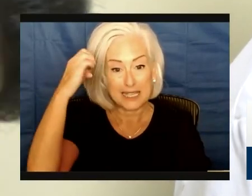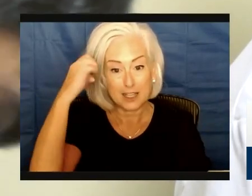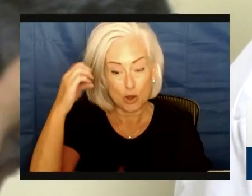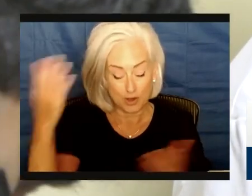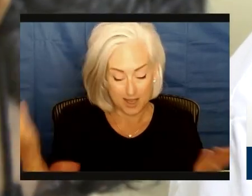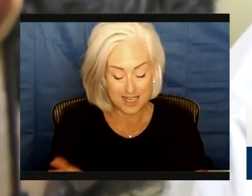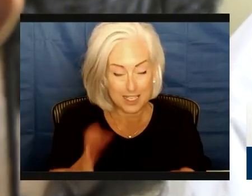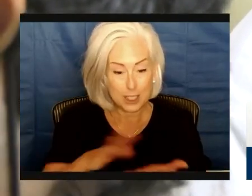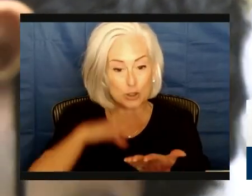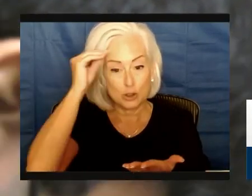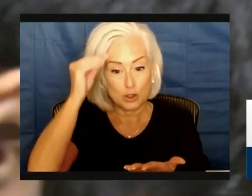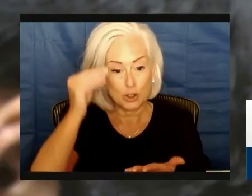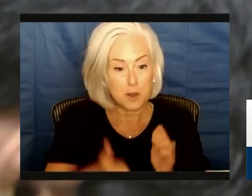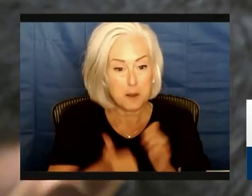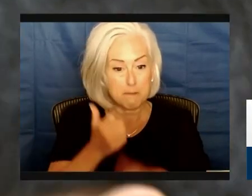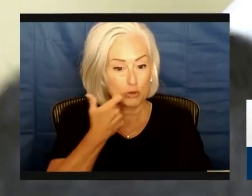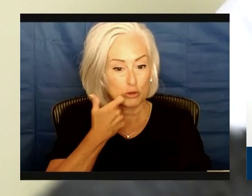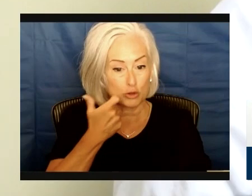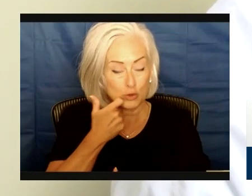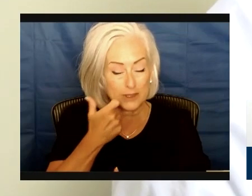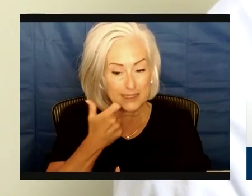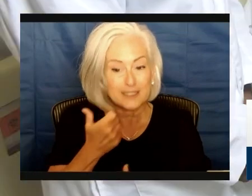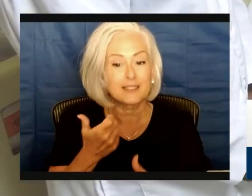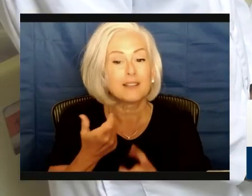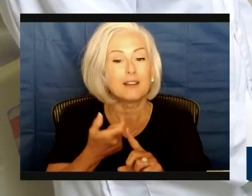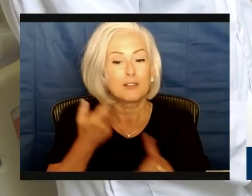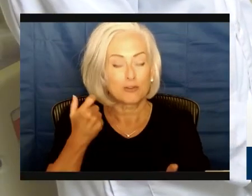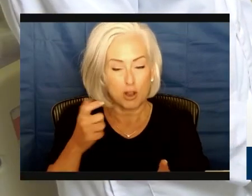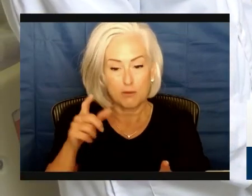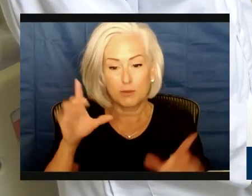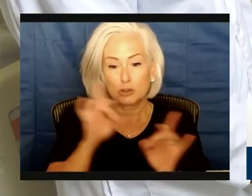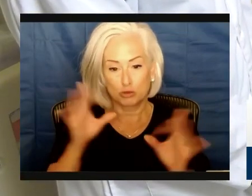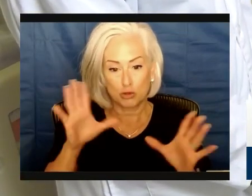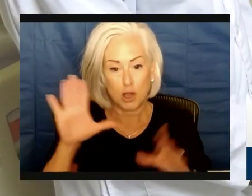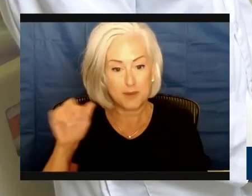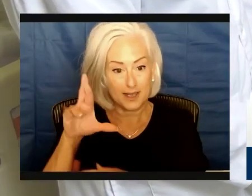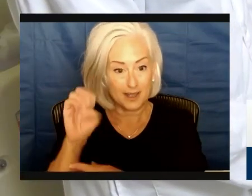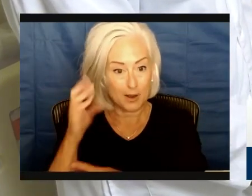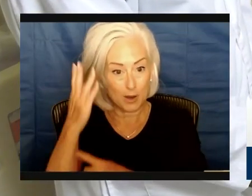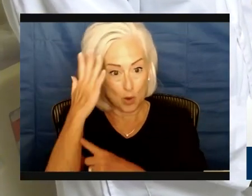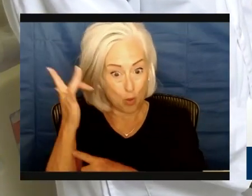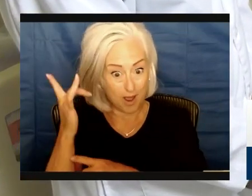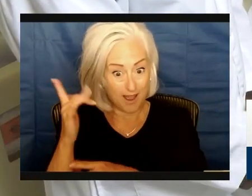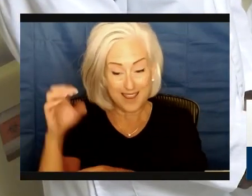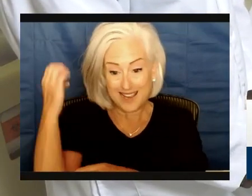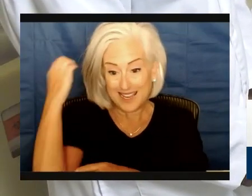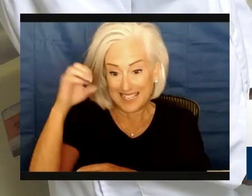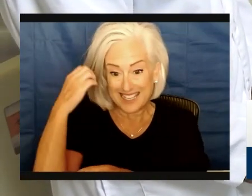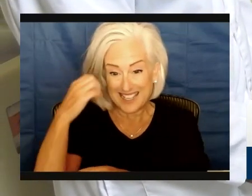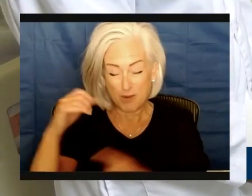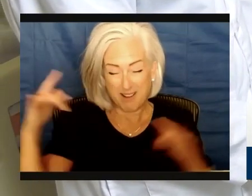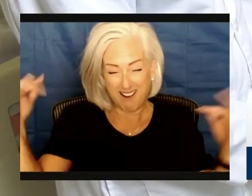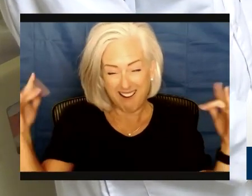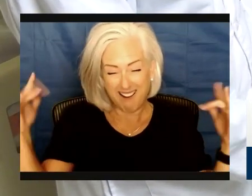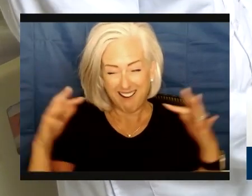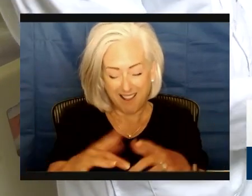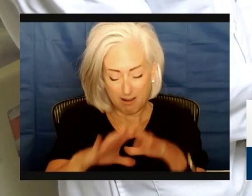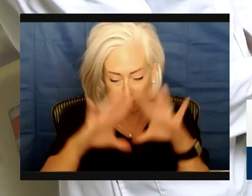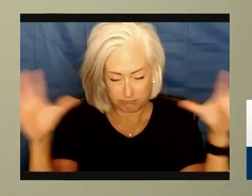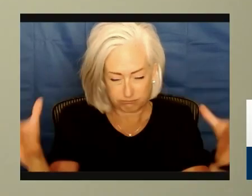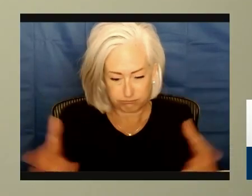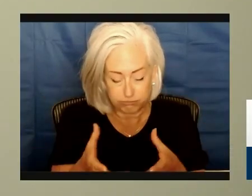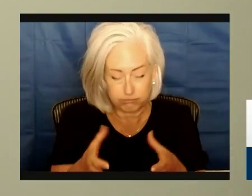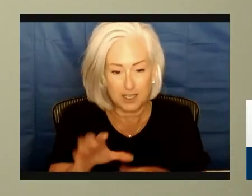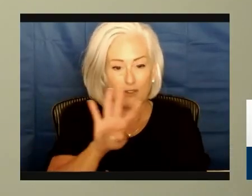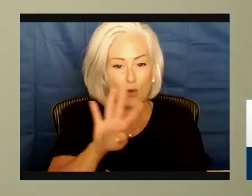trauma care. It's vital because Ethiopia is the second most populated country in Africa with 45 million people. But there are